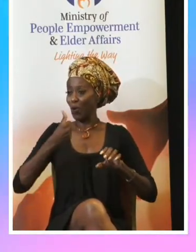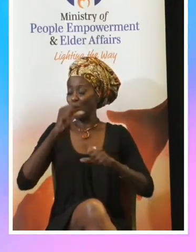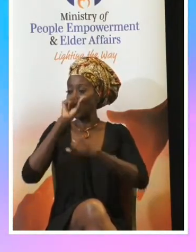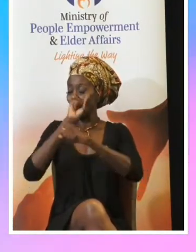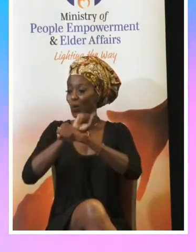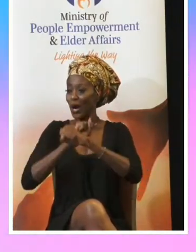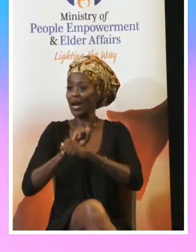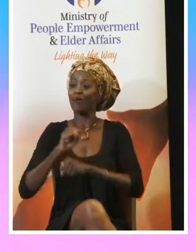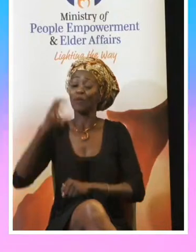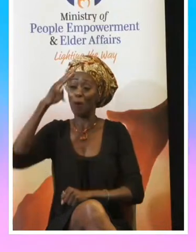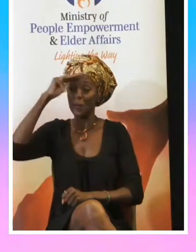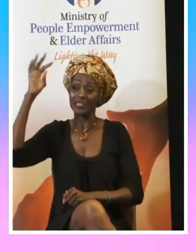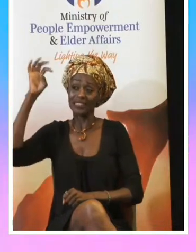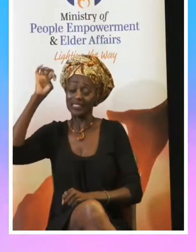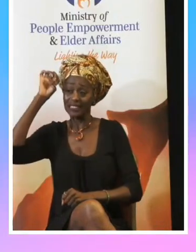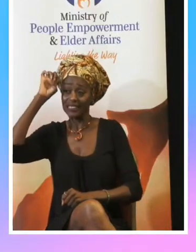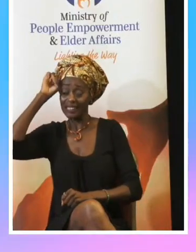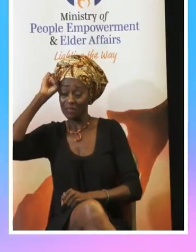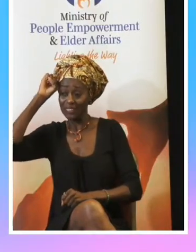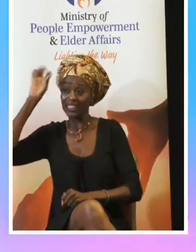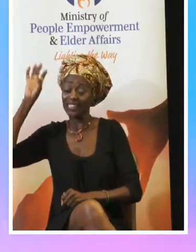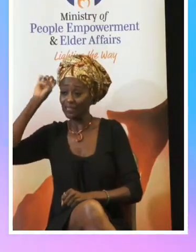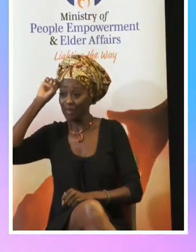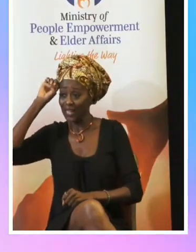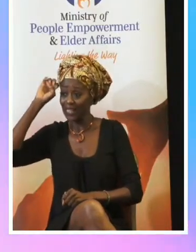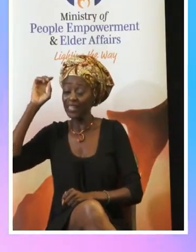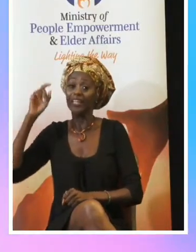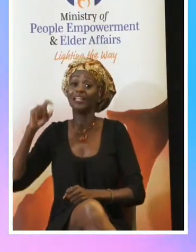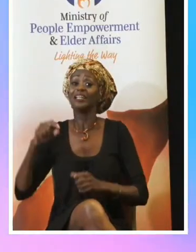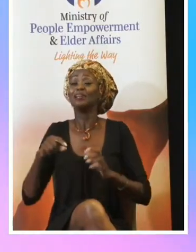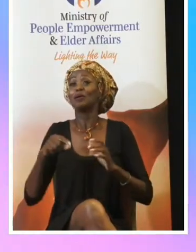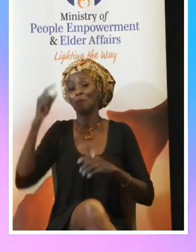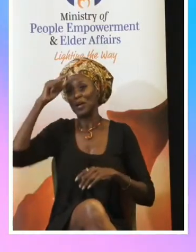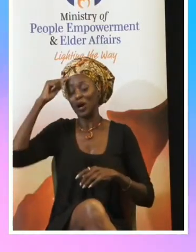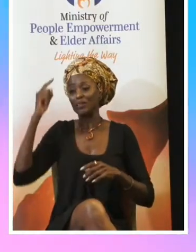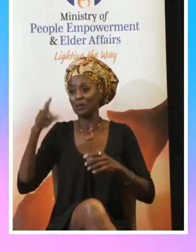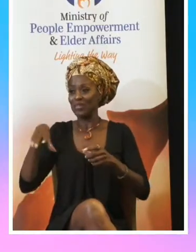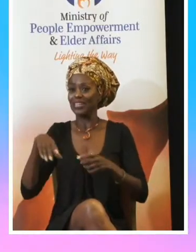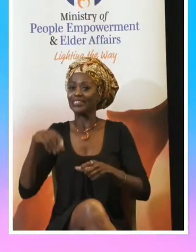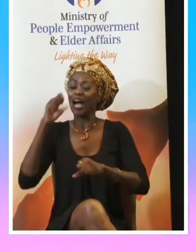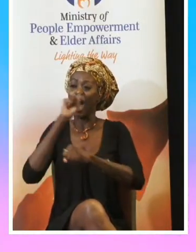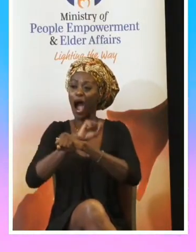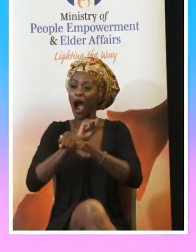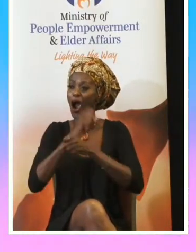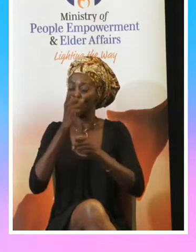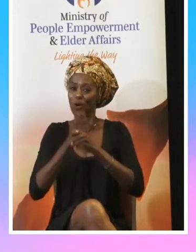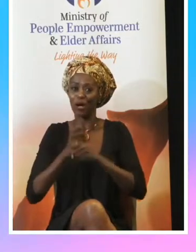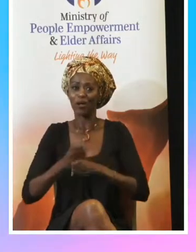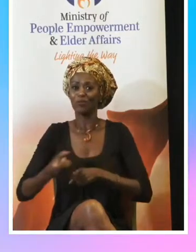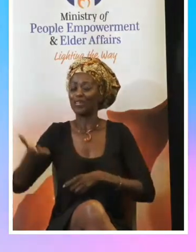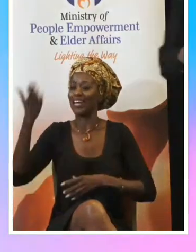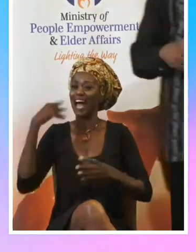Evelyn. In recognition of the dedication and hard work made to the National Disabilities Unit over the past 22 years.